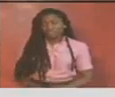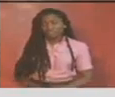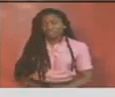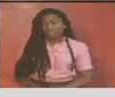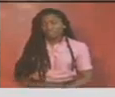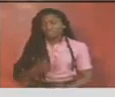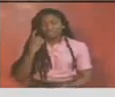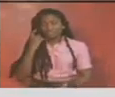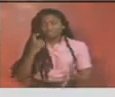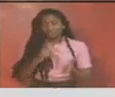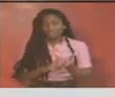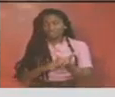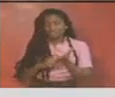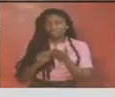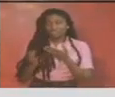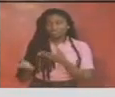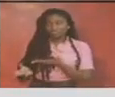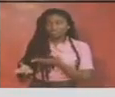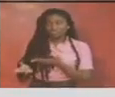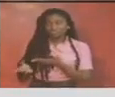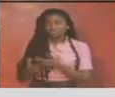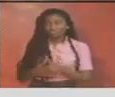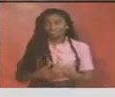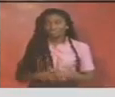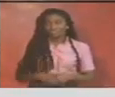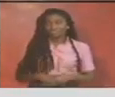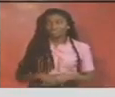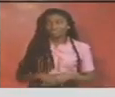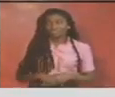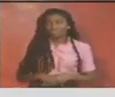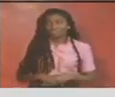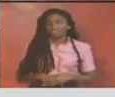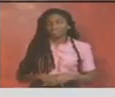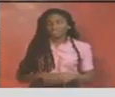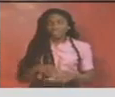you're seeing is an overview of that process. And the collection of